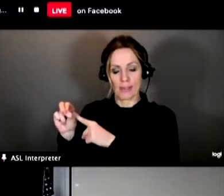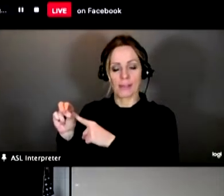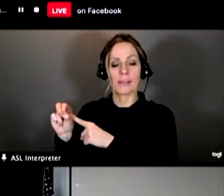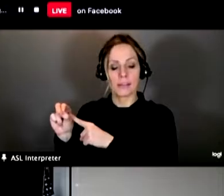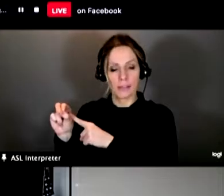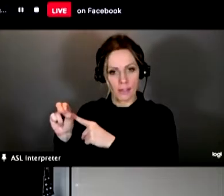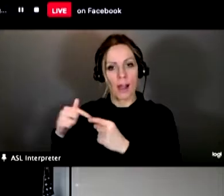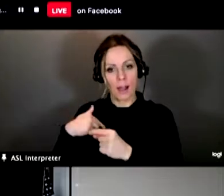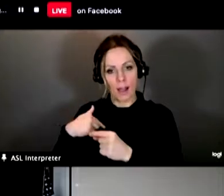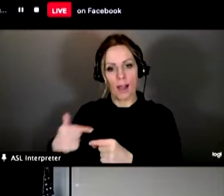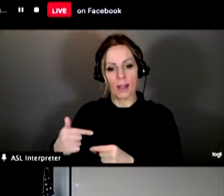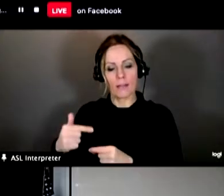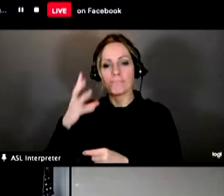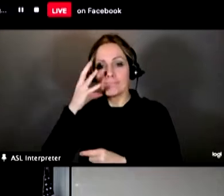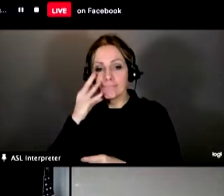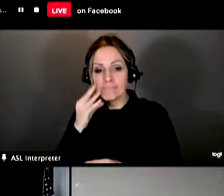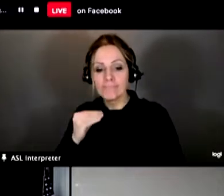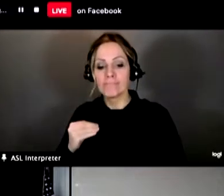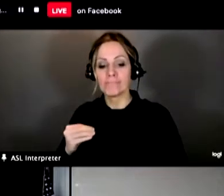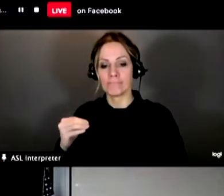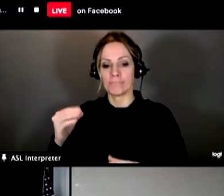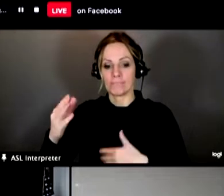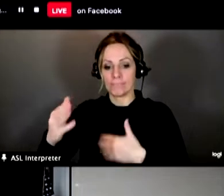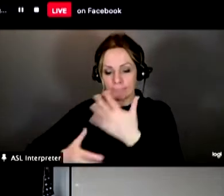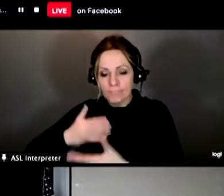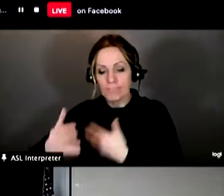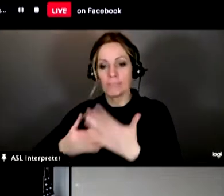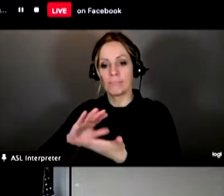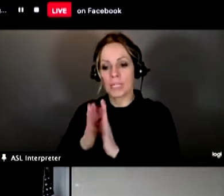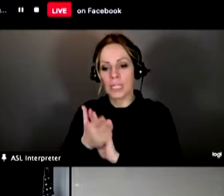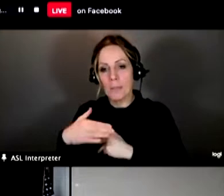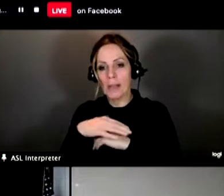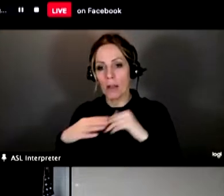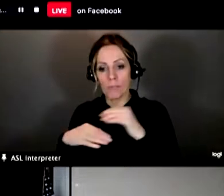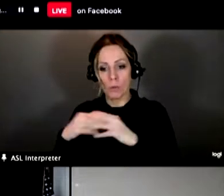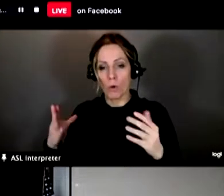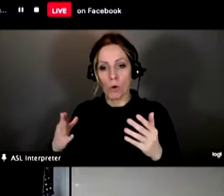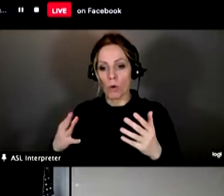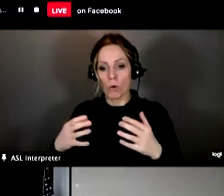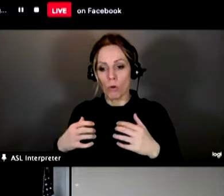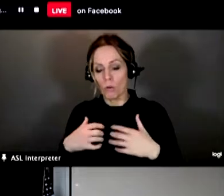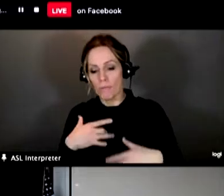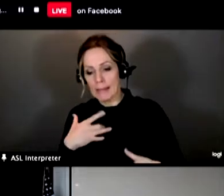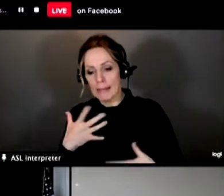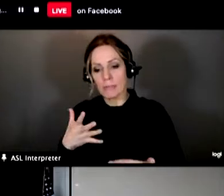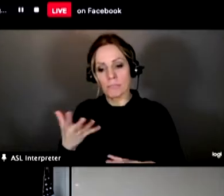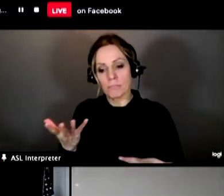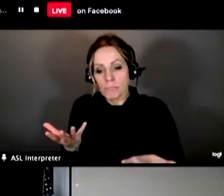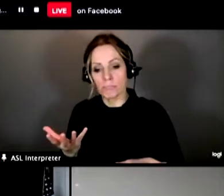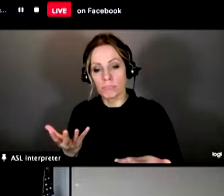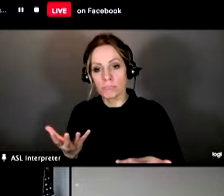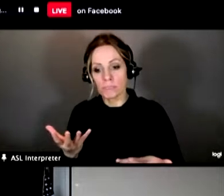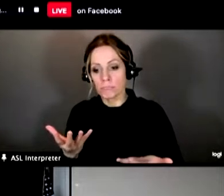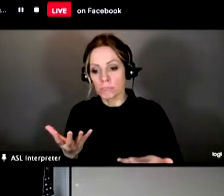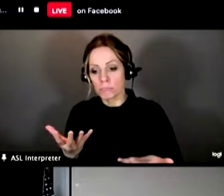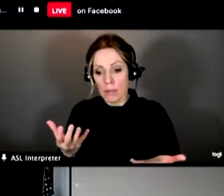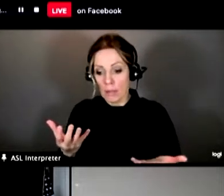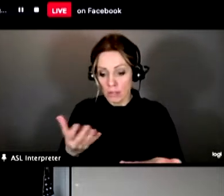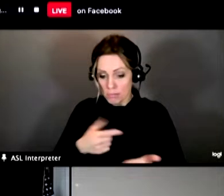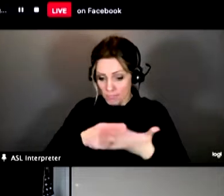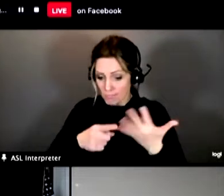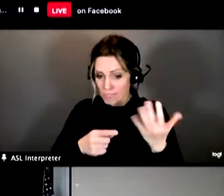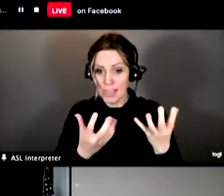quite comfortable with the vulnerability of not knowing everything and being willing every day to listen